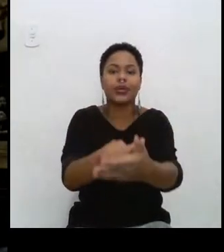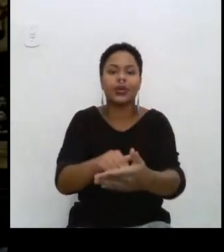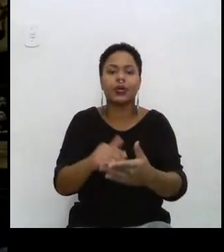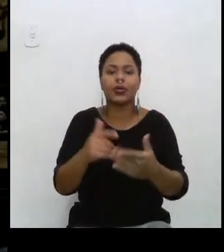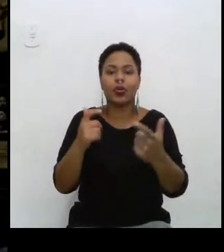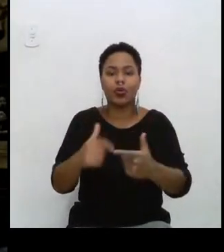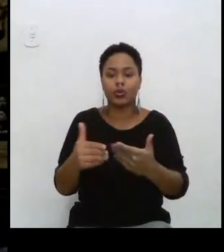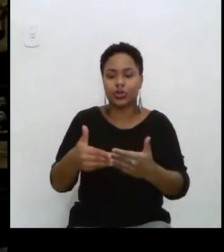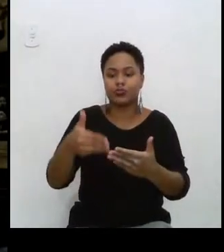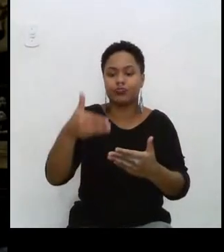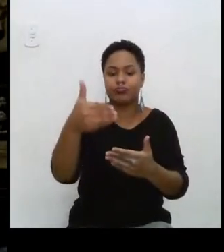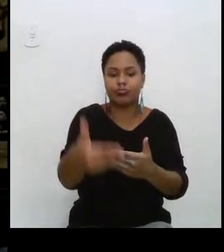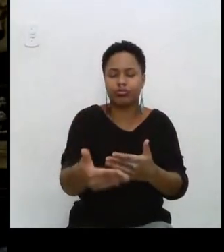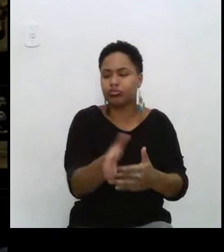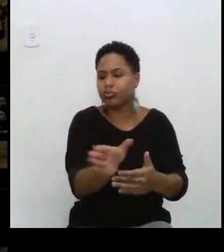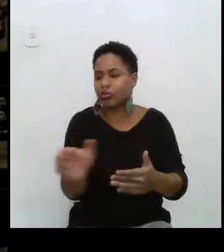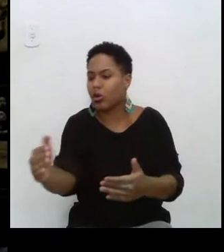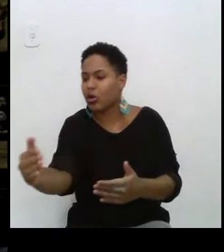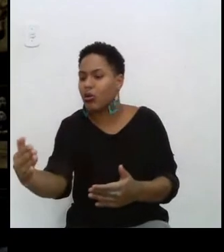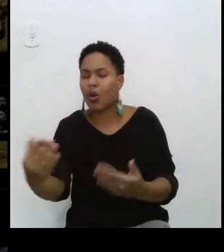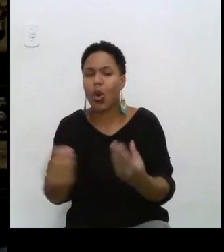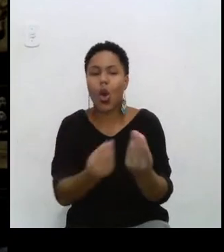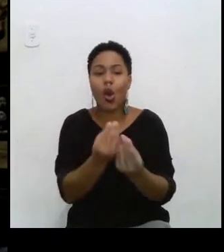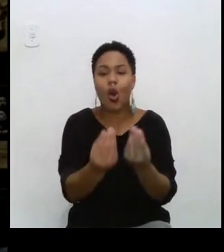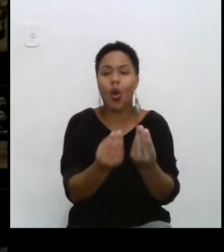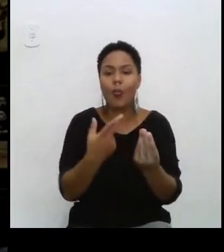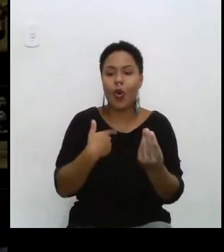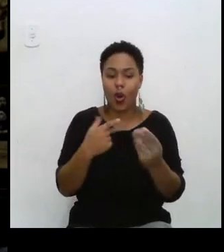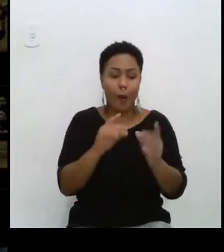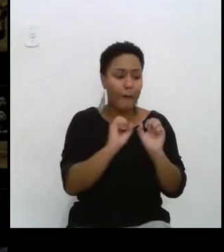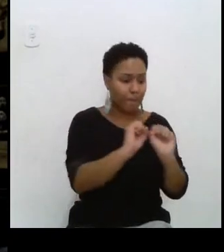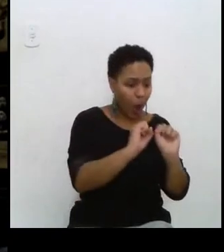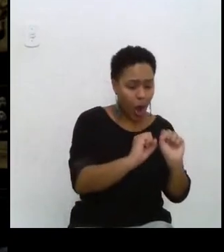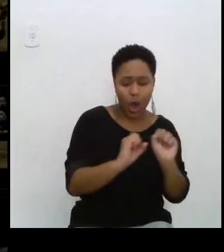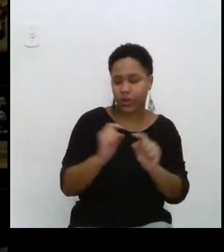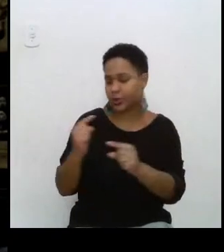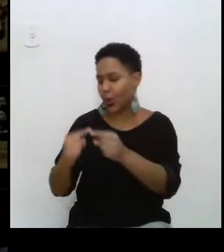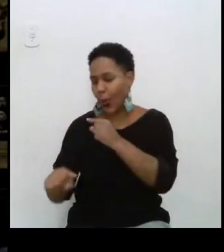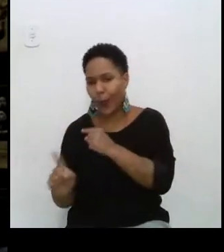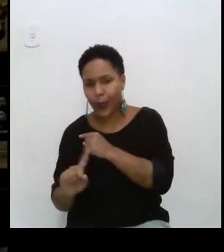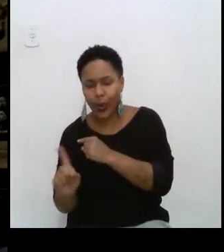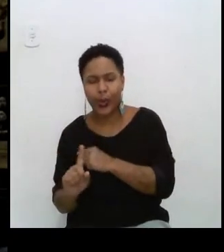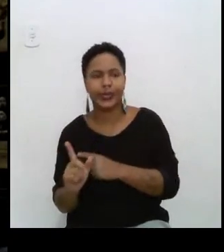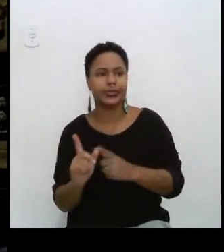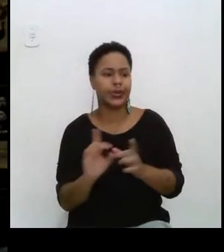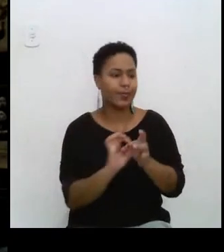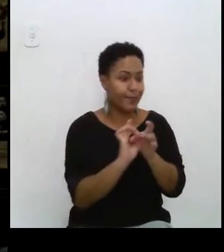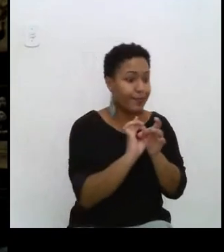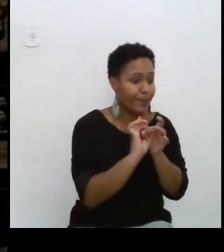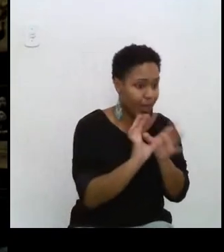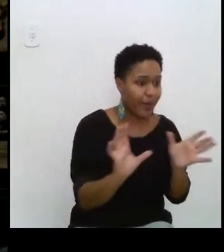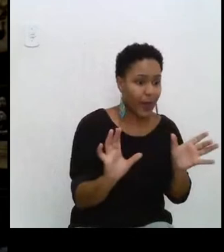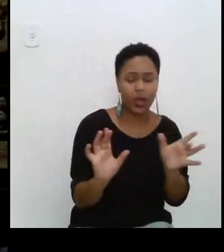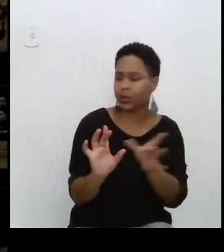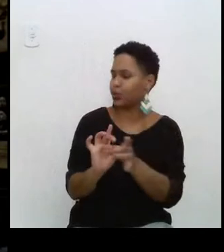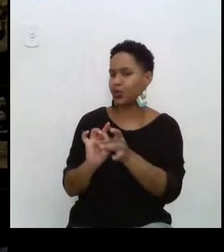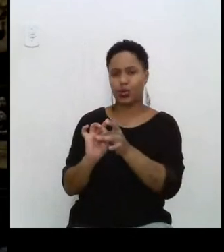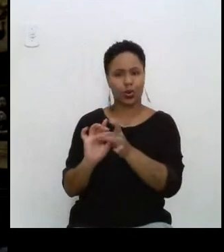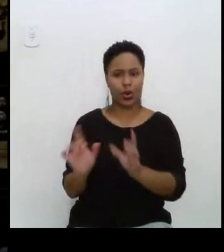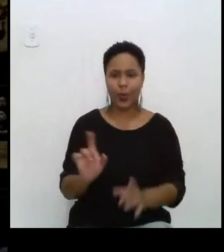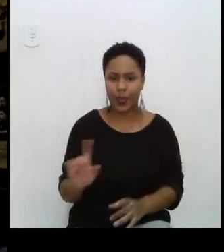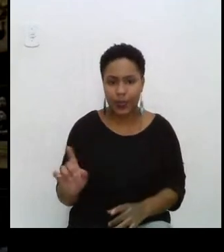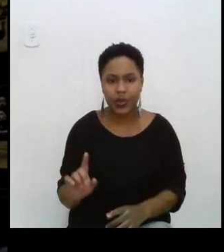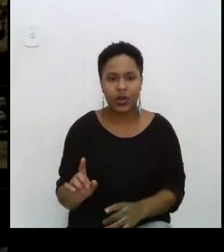our Hands We Run Out and heart and don't Sweat the institution